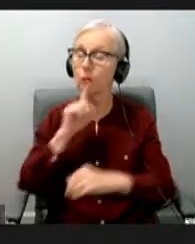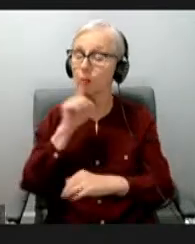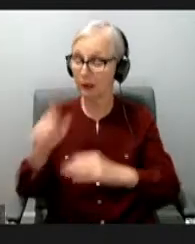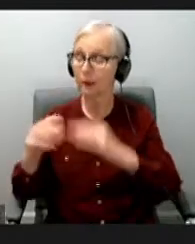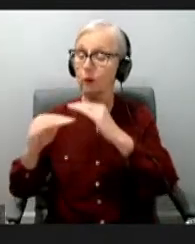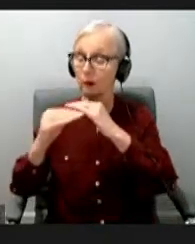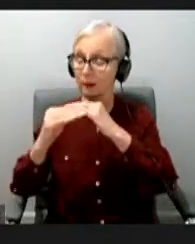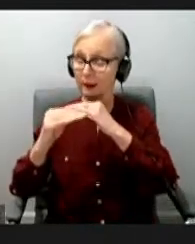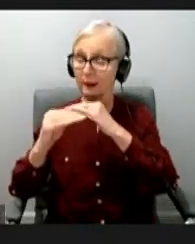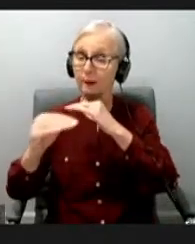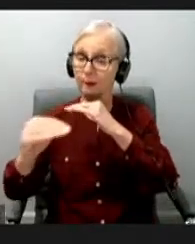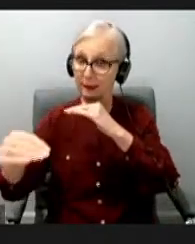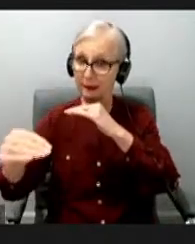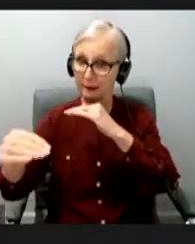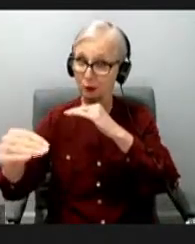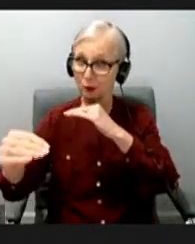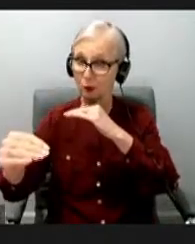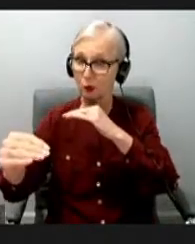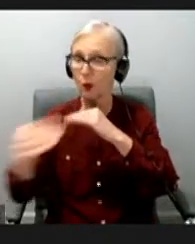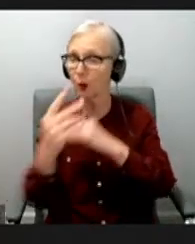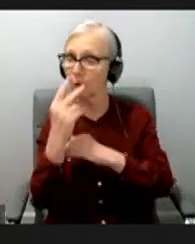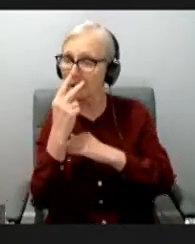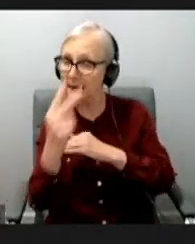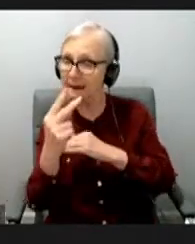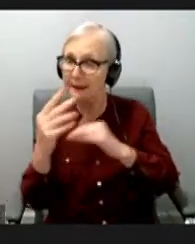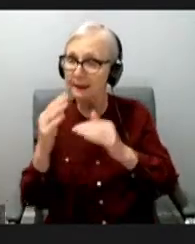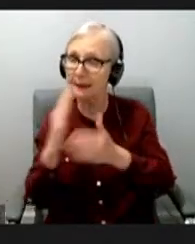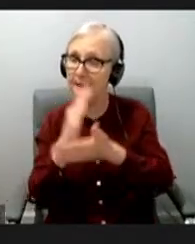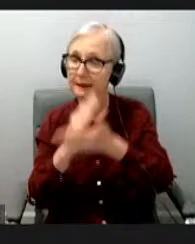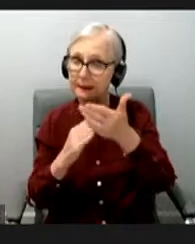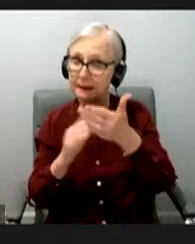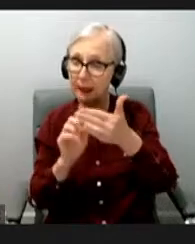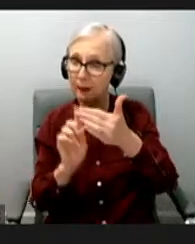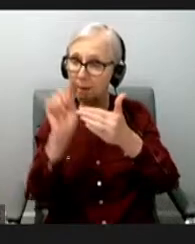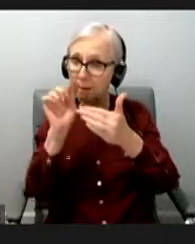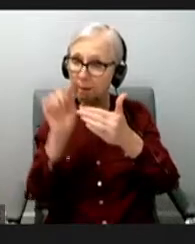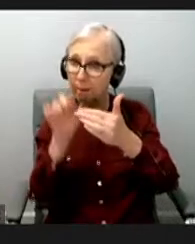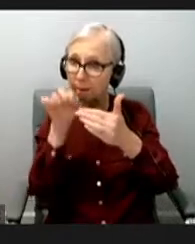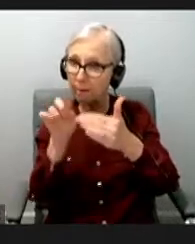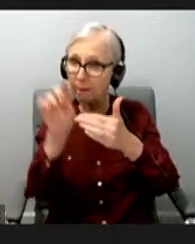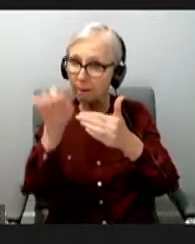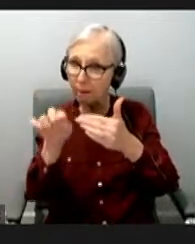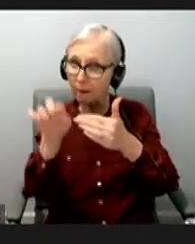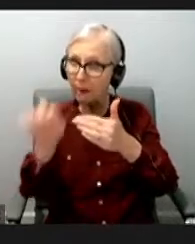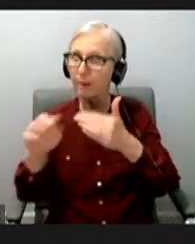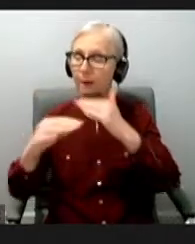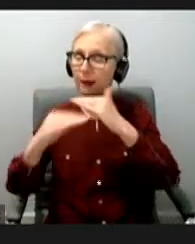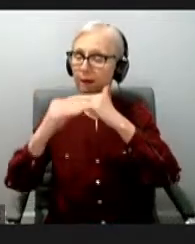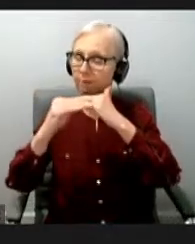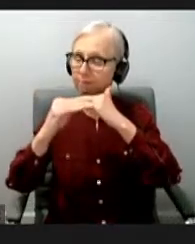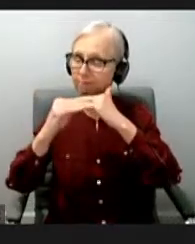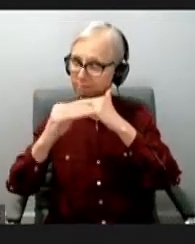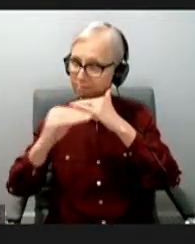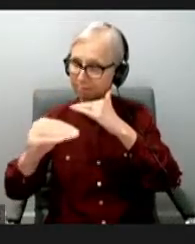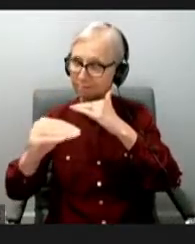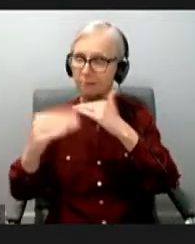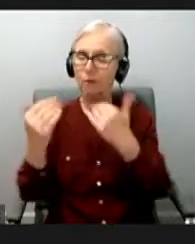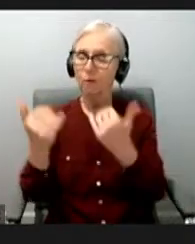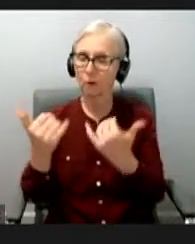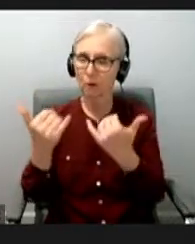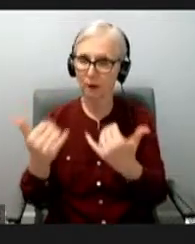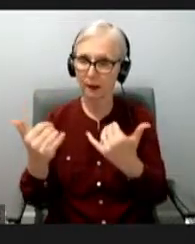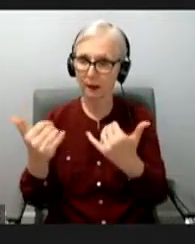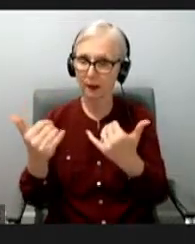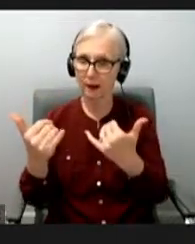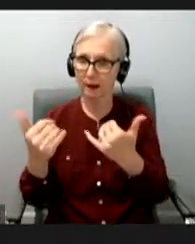often see these unstable numbers as we sort of try and get a clearer picture of what the overall pattern is going to be. If you look